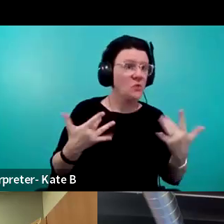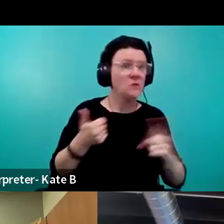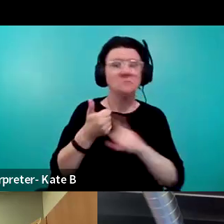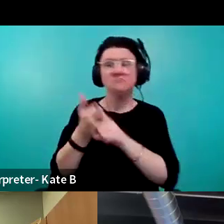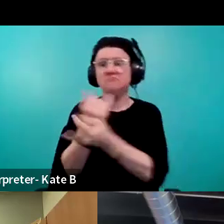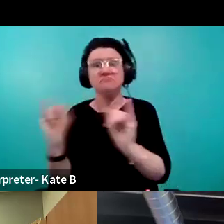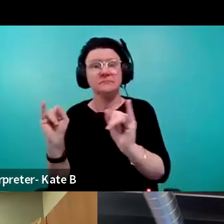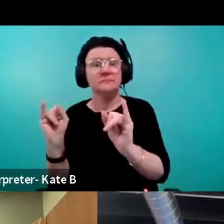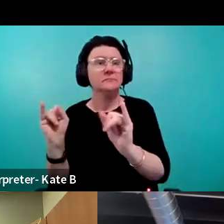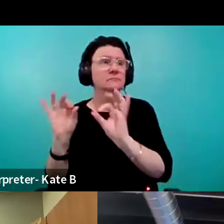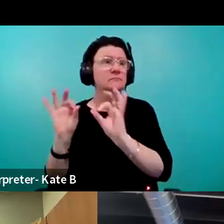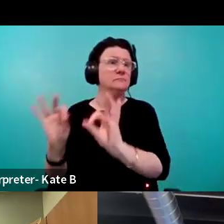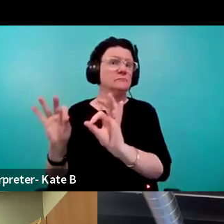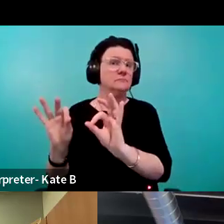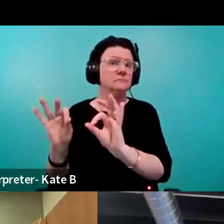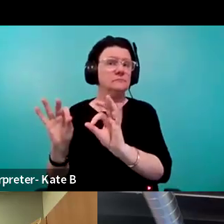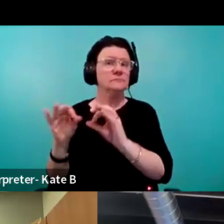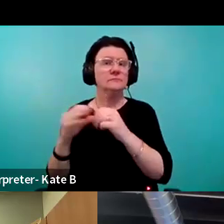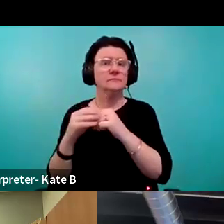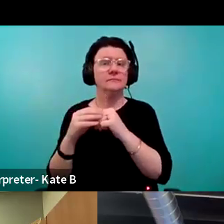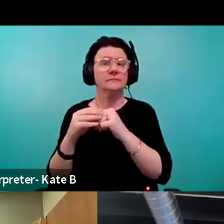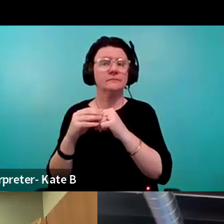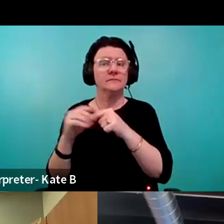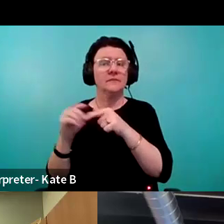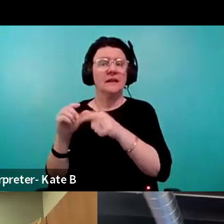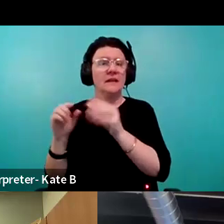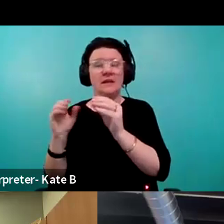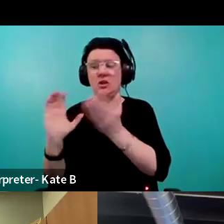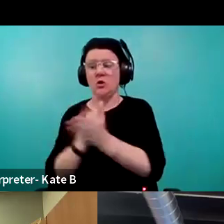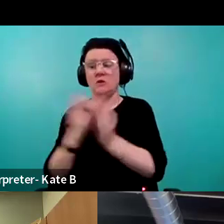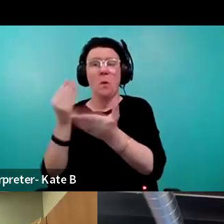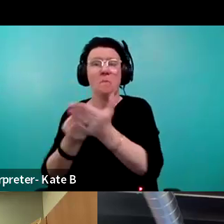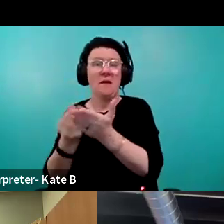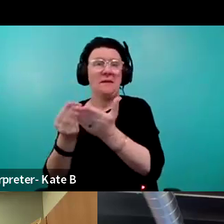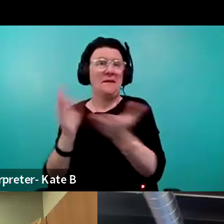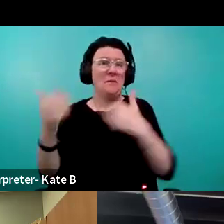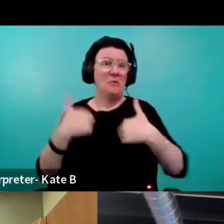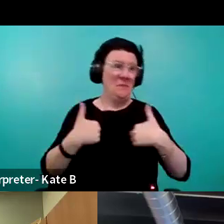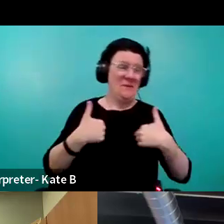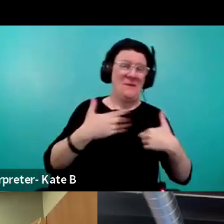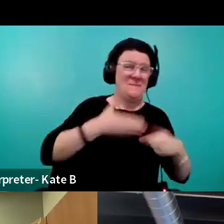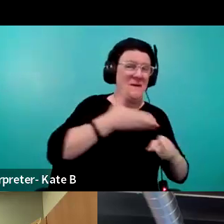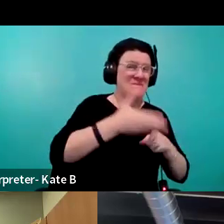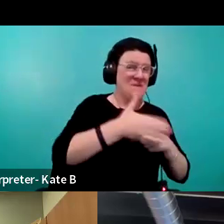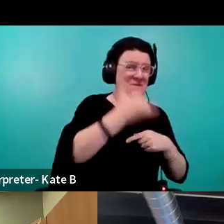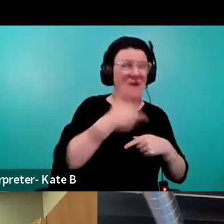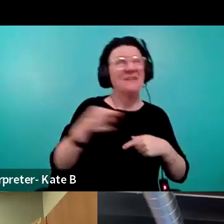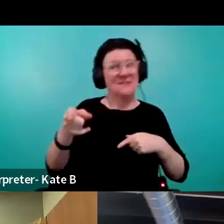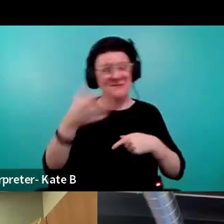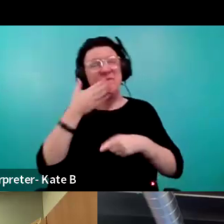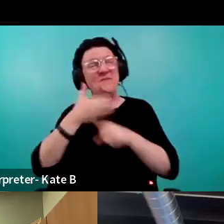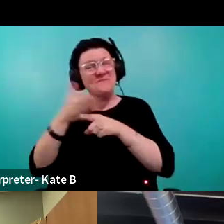own, and he's actually making more money than me. So I'm in the wrong field right